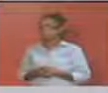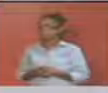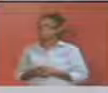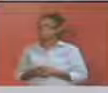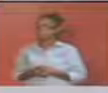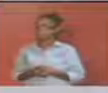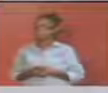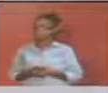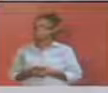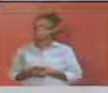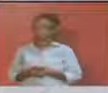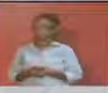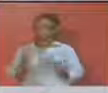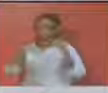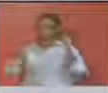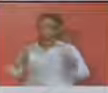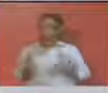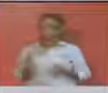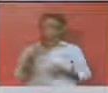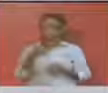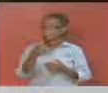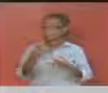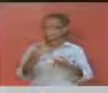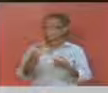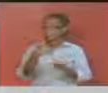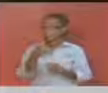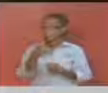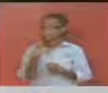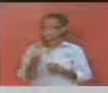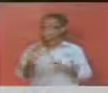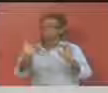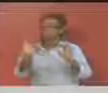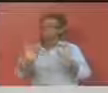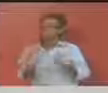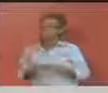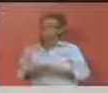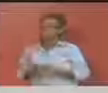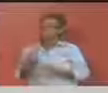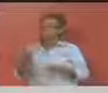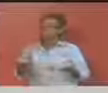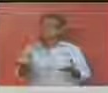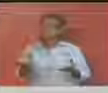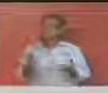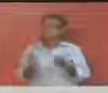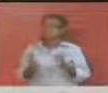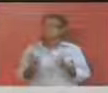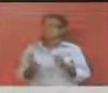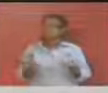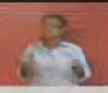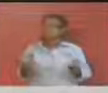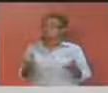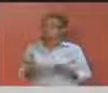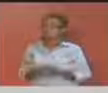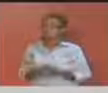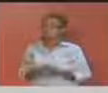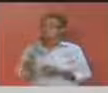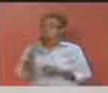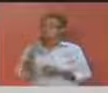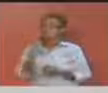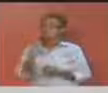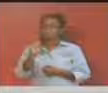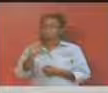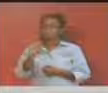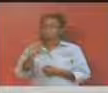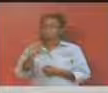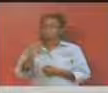because we have a small country of 1.4 million persons. Suppose, as Minister